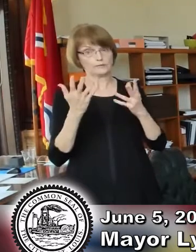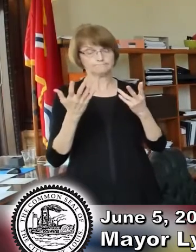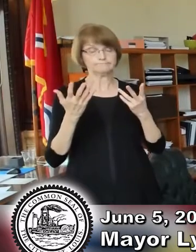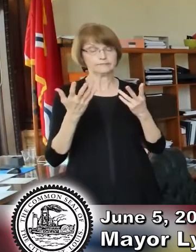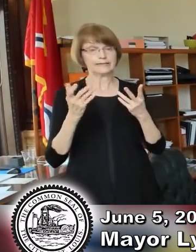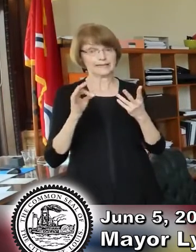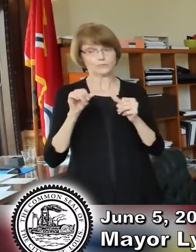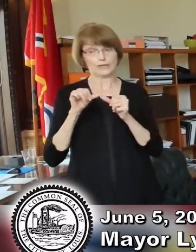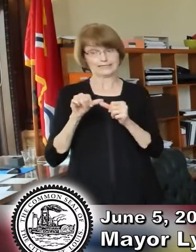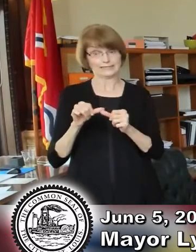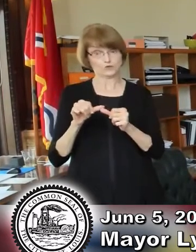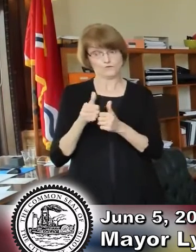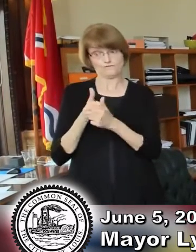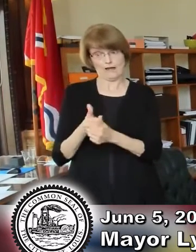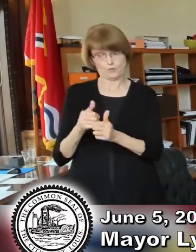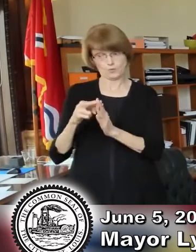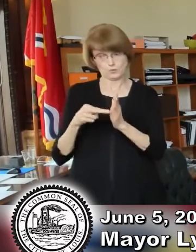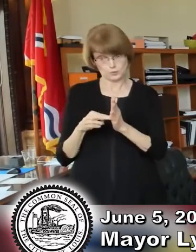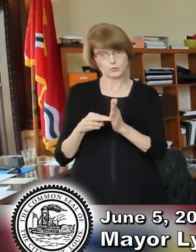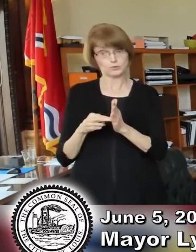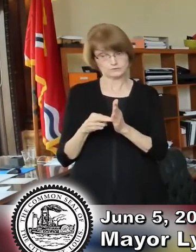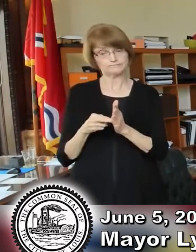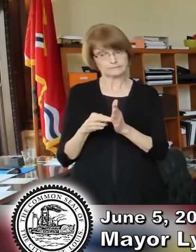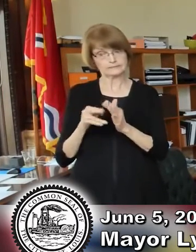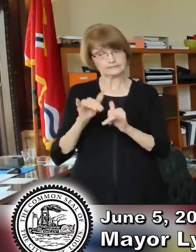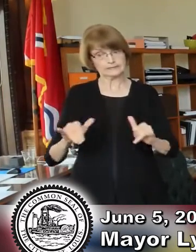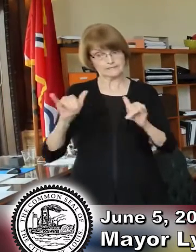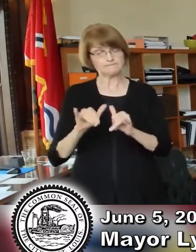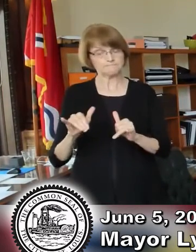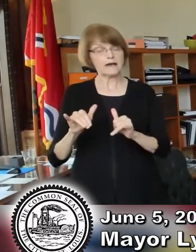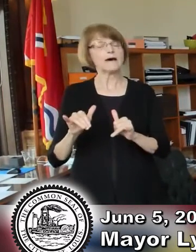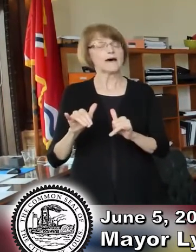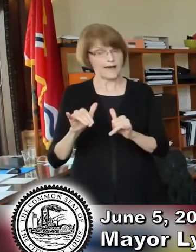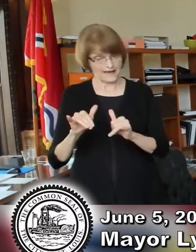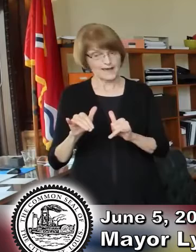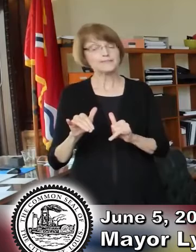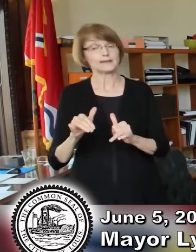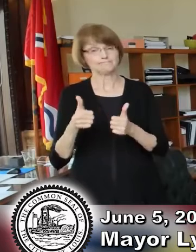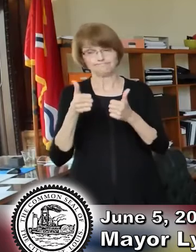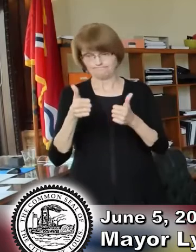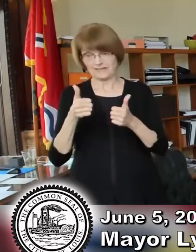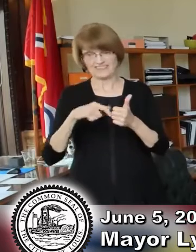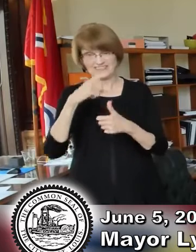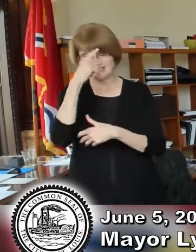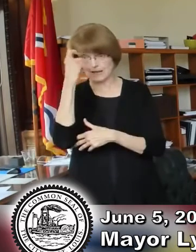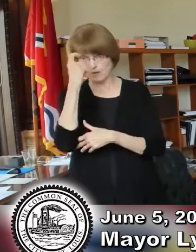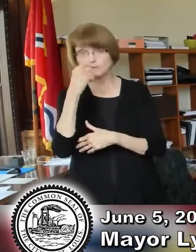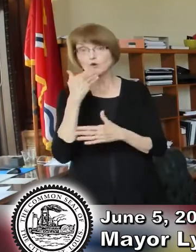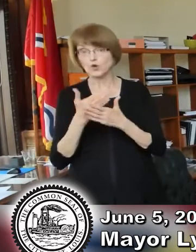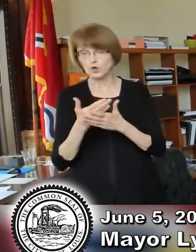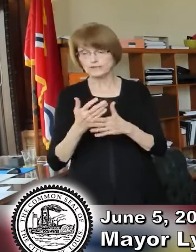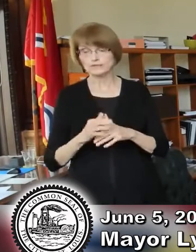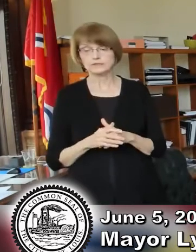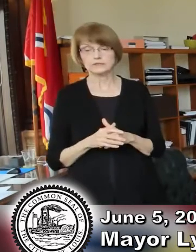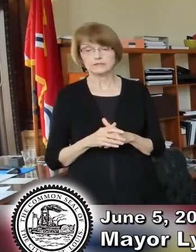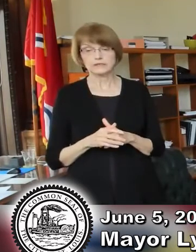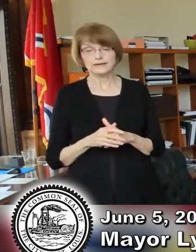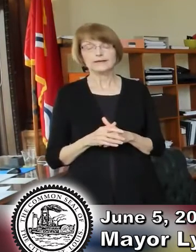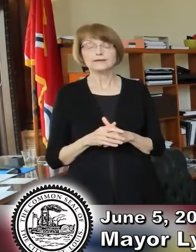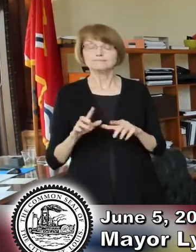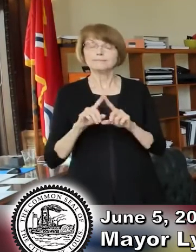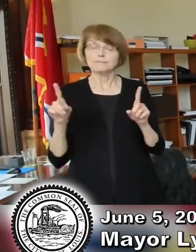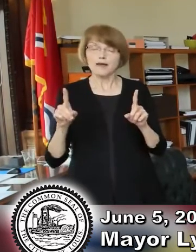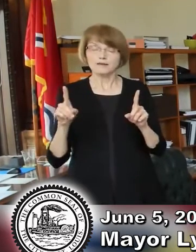continue down that path, I think that looks good for us this summer. Although there won't